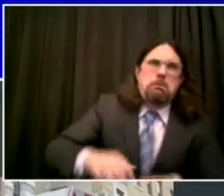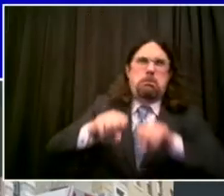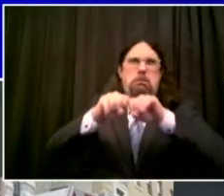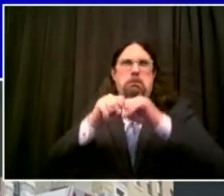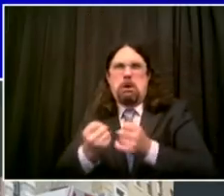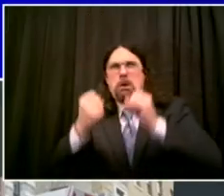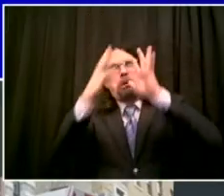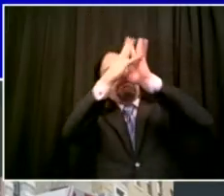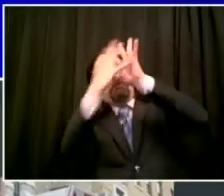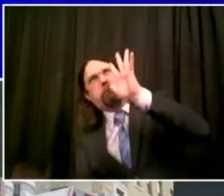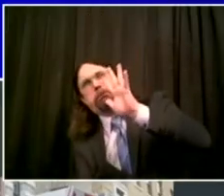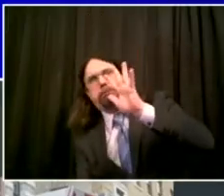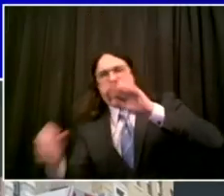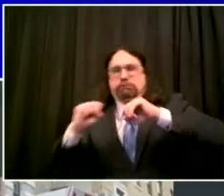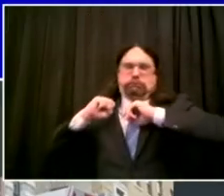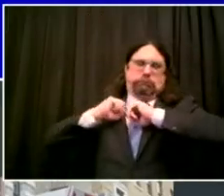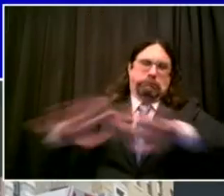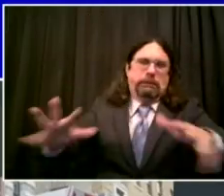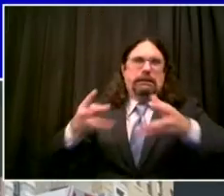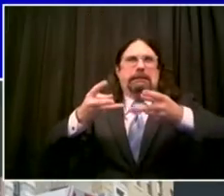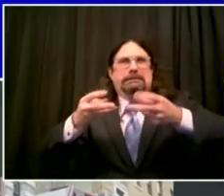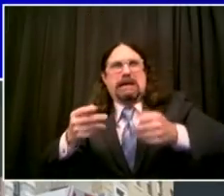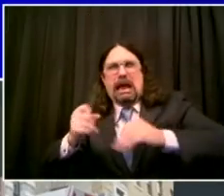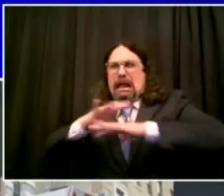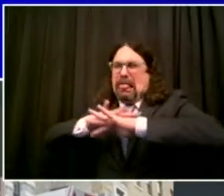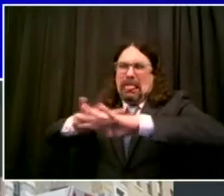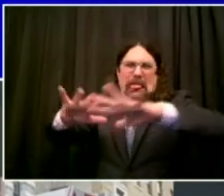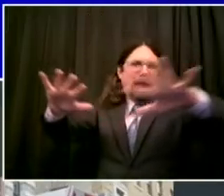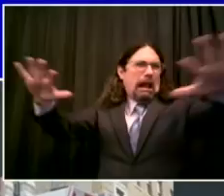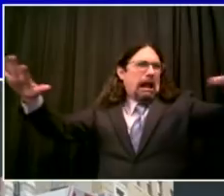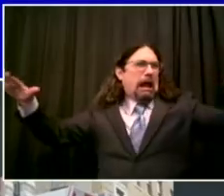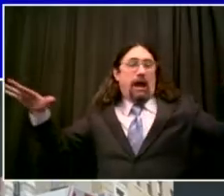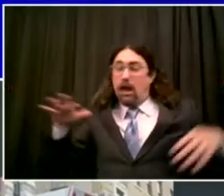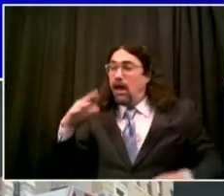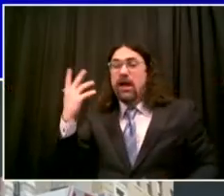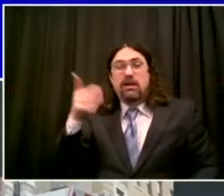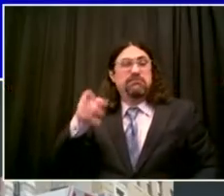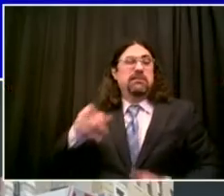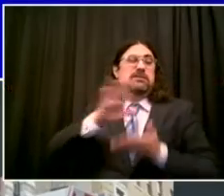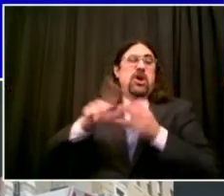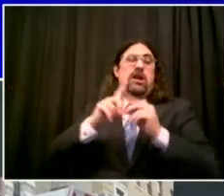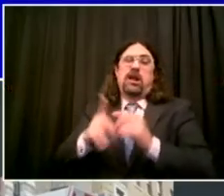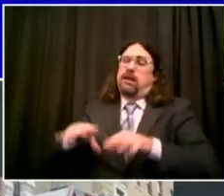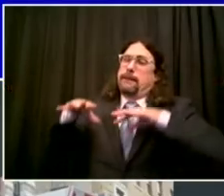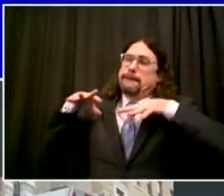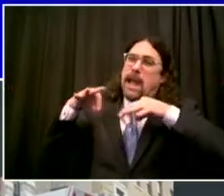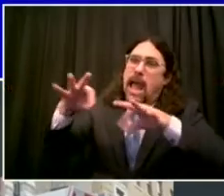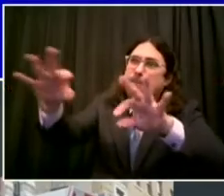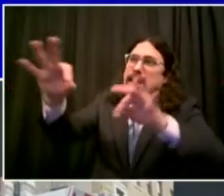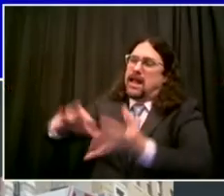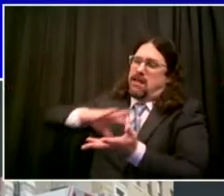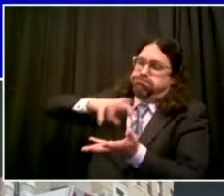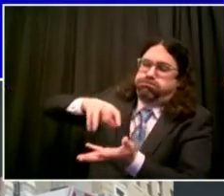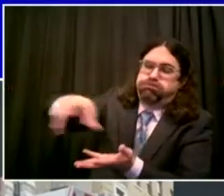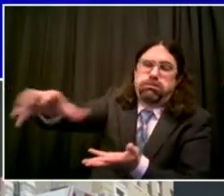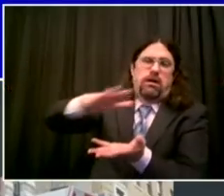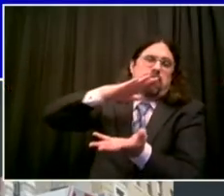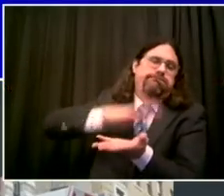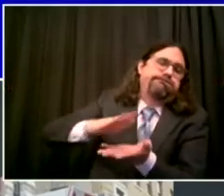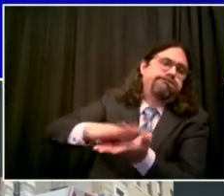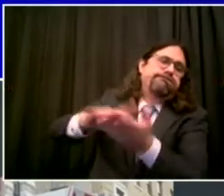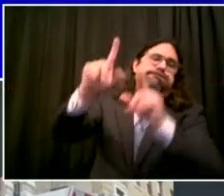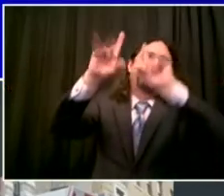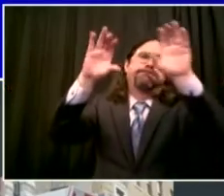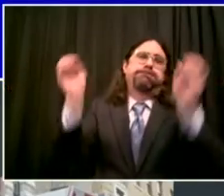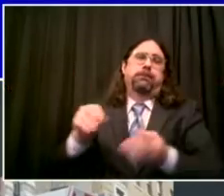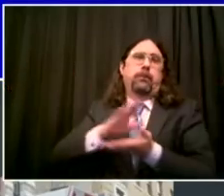incredible feeling of hope and closure. And our sanitation workers do so much for us. They have been fighting through this crisis as well. Remember, if this